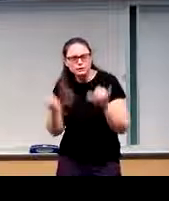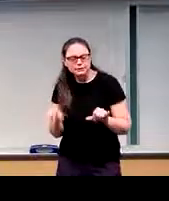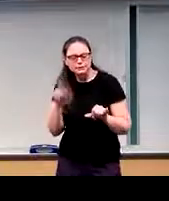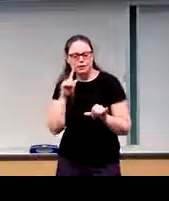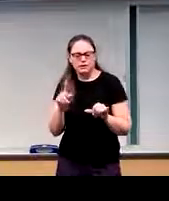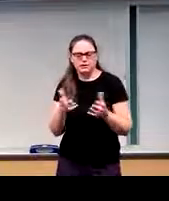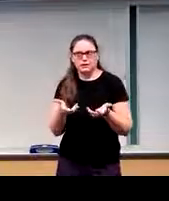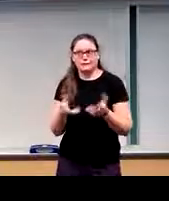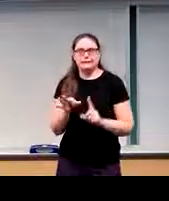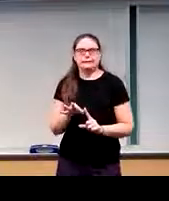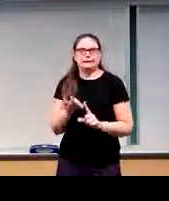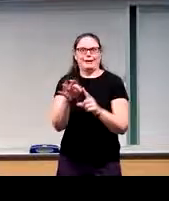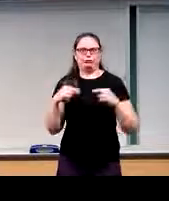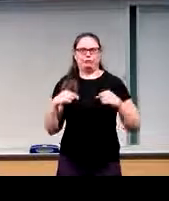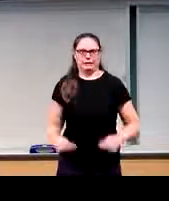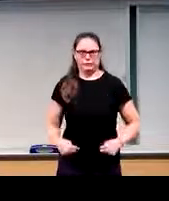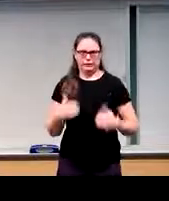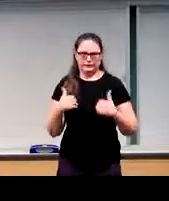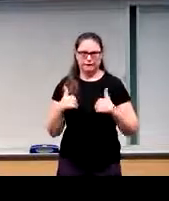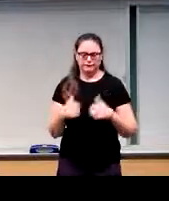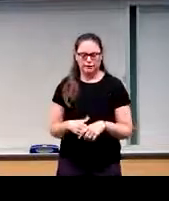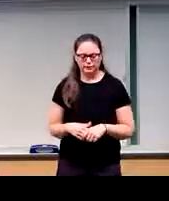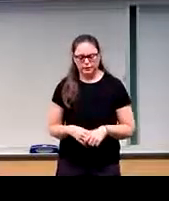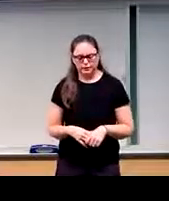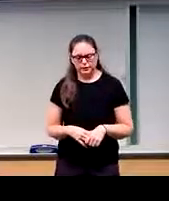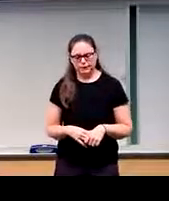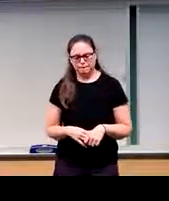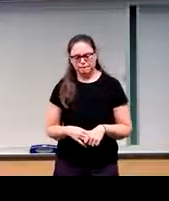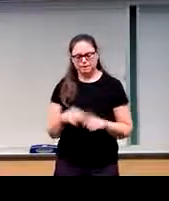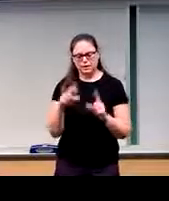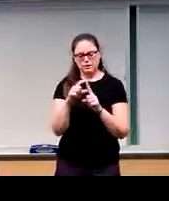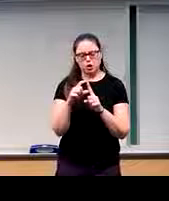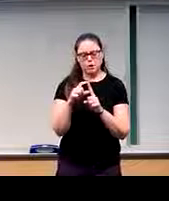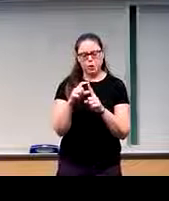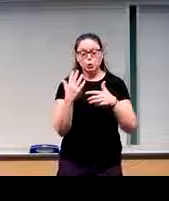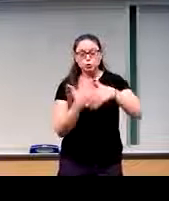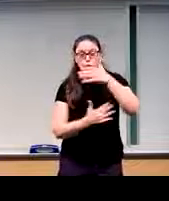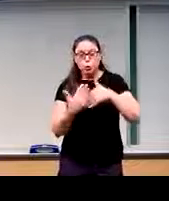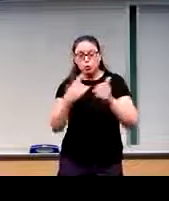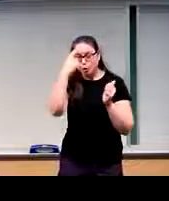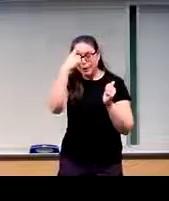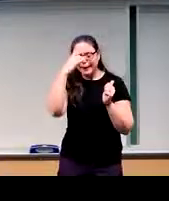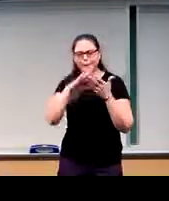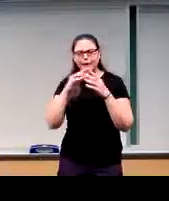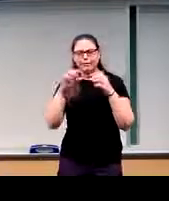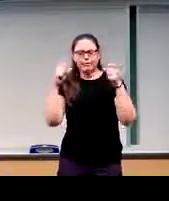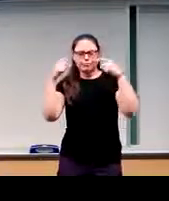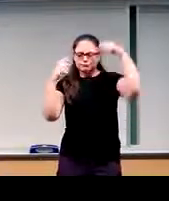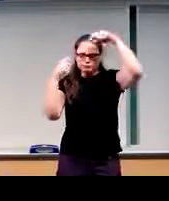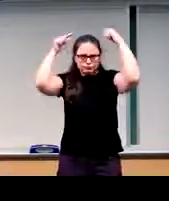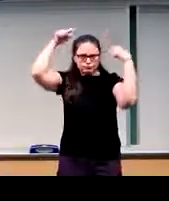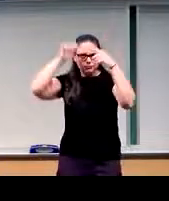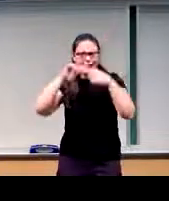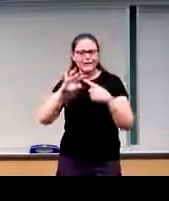primates, especially humans, have. The term social brain refers to the network of brain regions that are involved